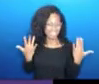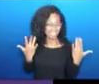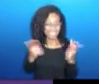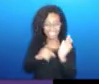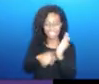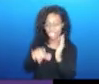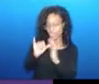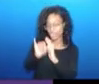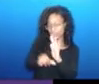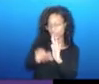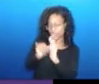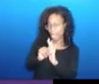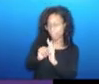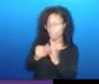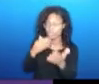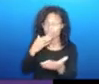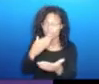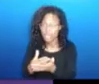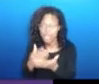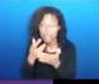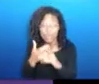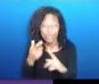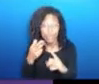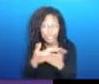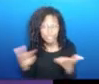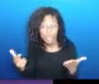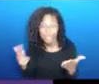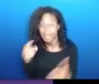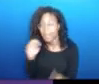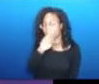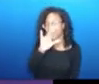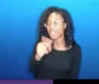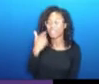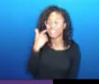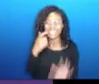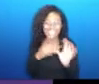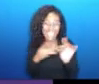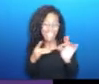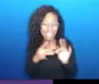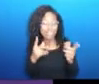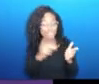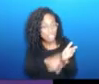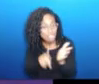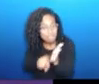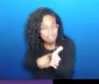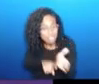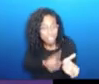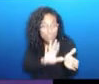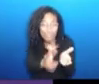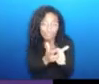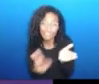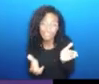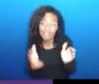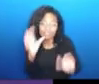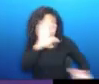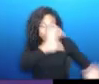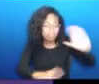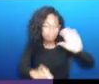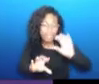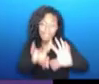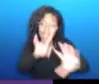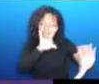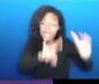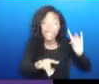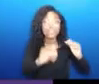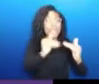another great resource. Like Mary said, you want to be checking out these resources. You learn from